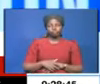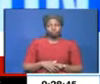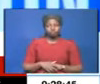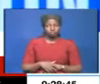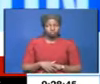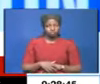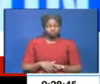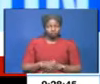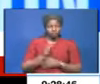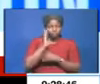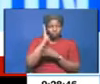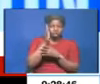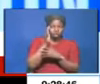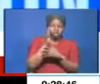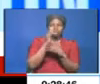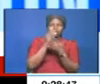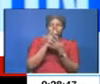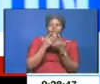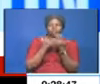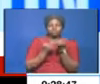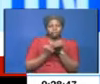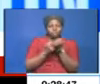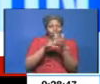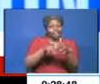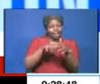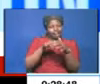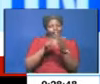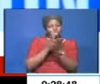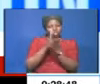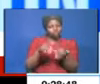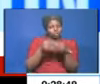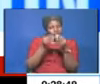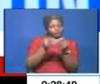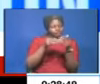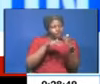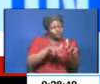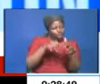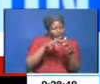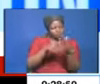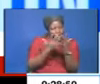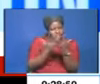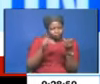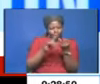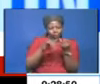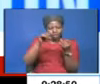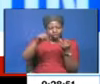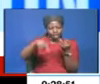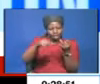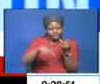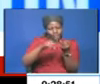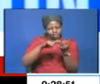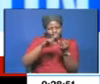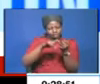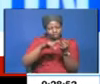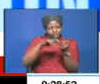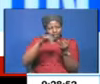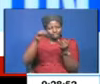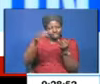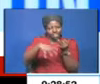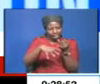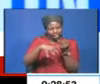by providing farm inputs, providing seeds, providing